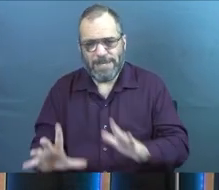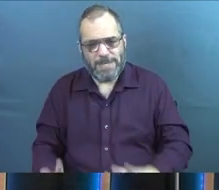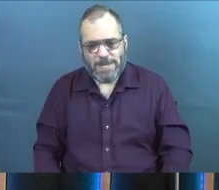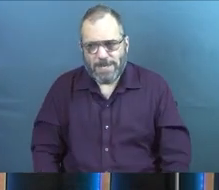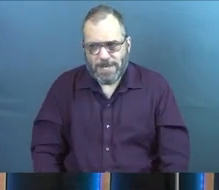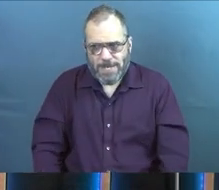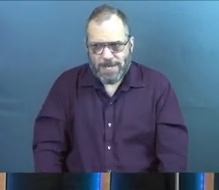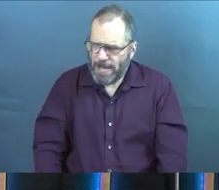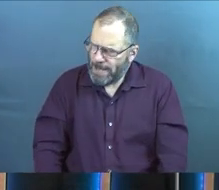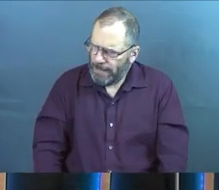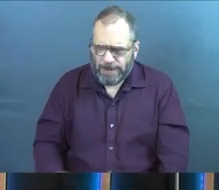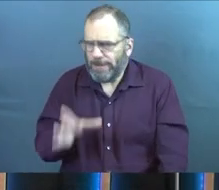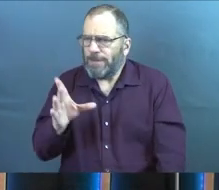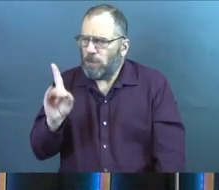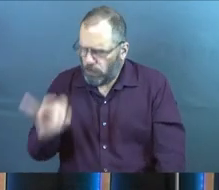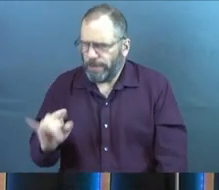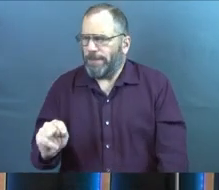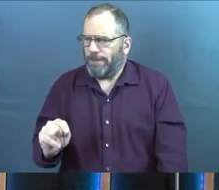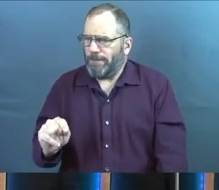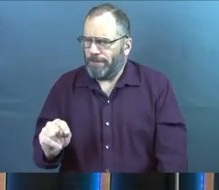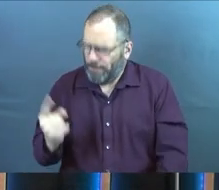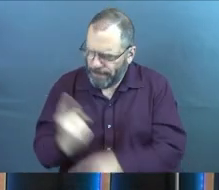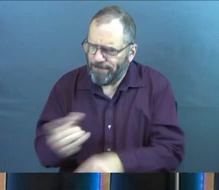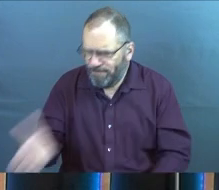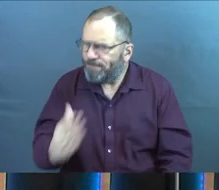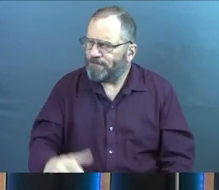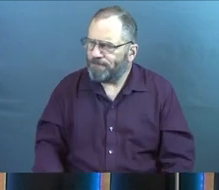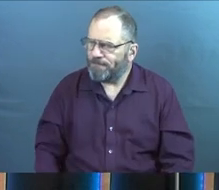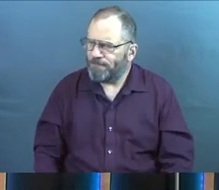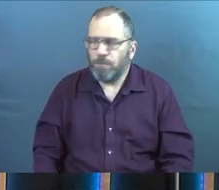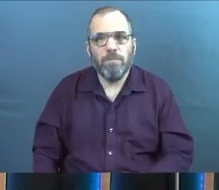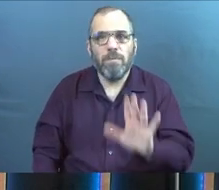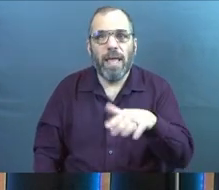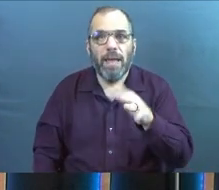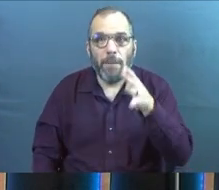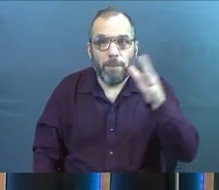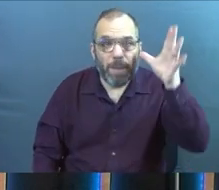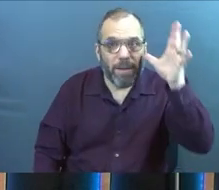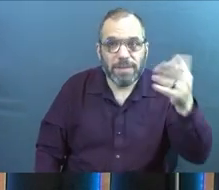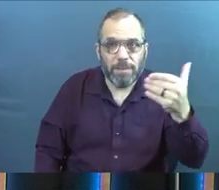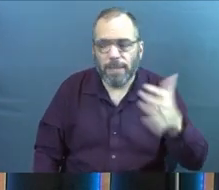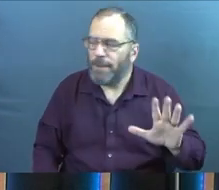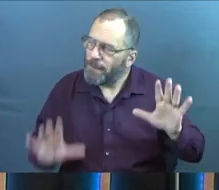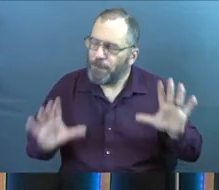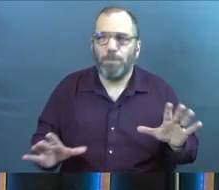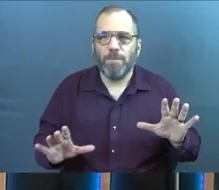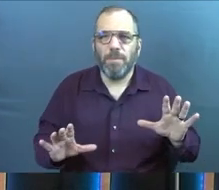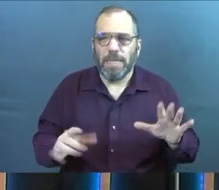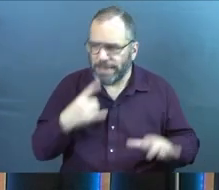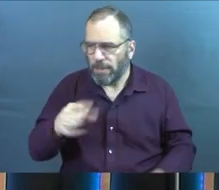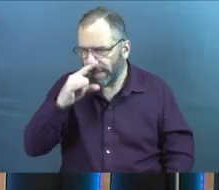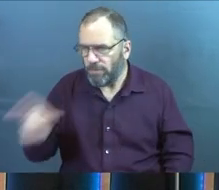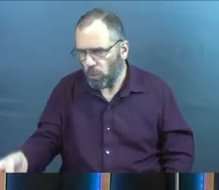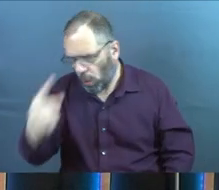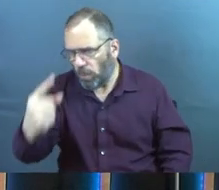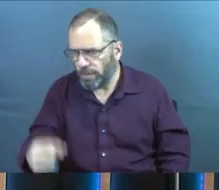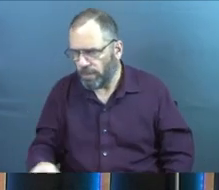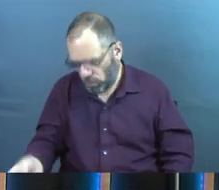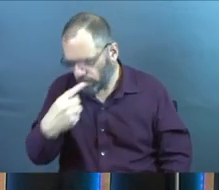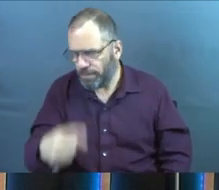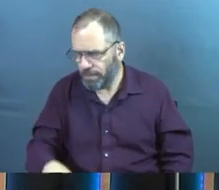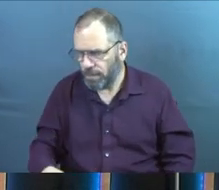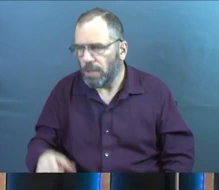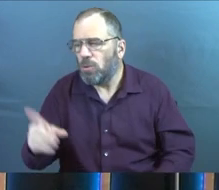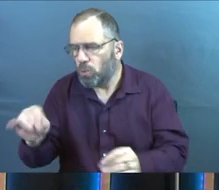gotten to this place where I'm like, dude, why can't you just get this right? You know what I'm saying? And I don't know if any other parent is there. Come on. But it's like, you tell your kid, do this. Do it this